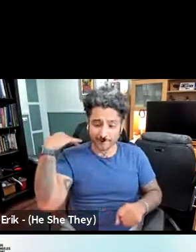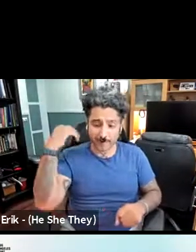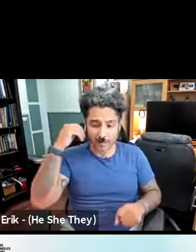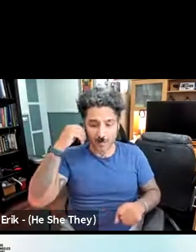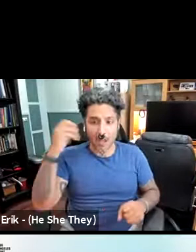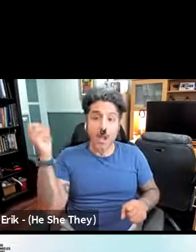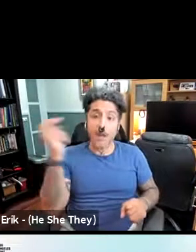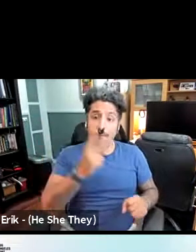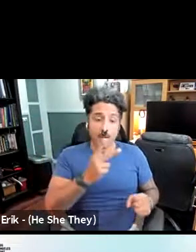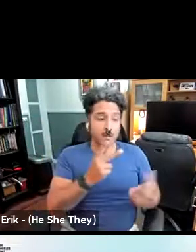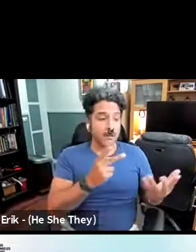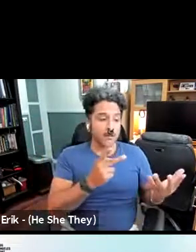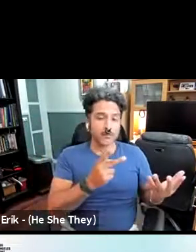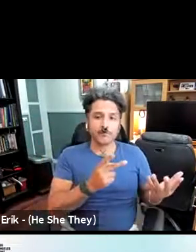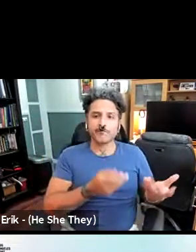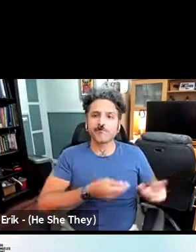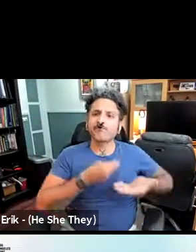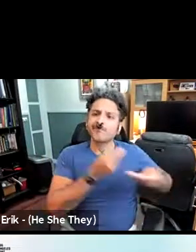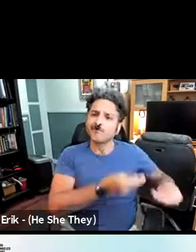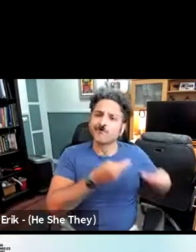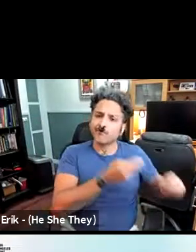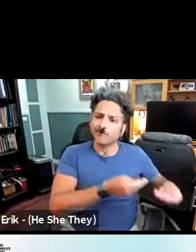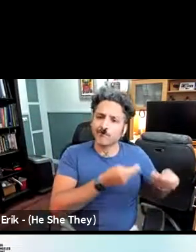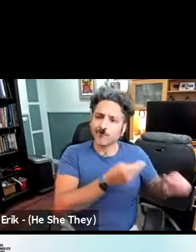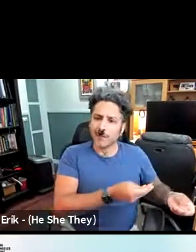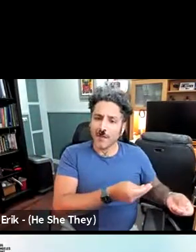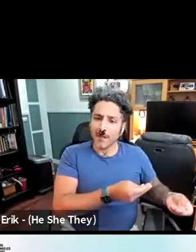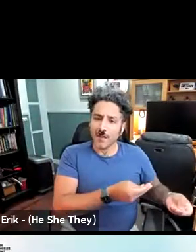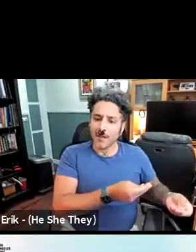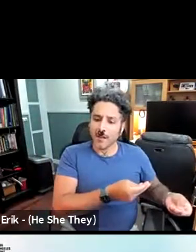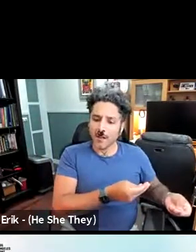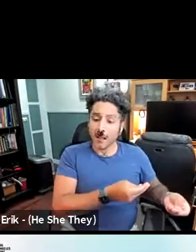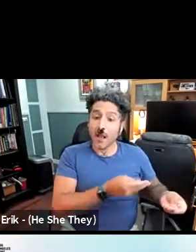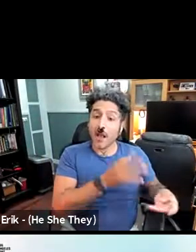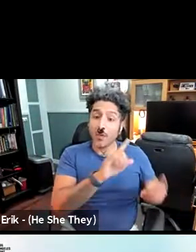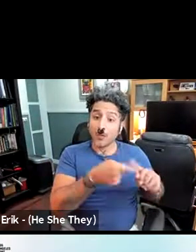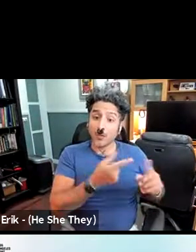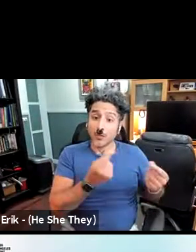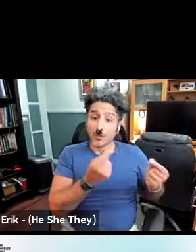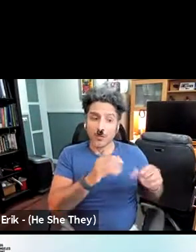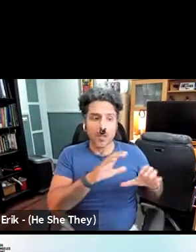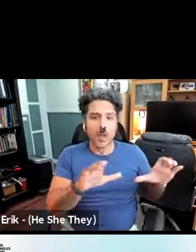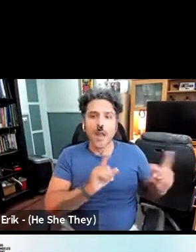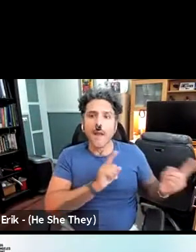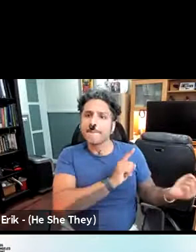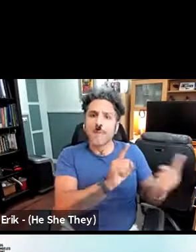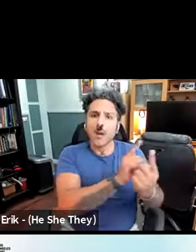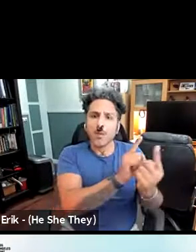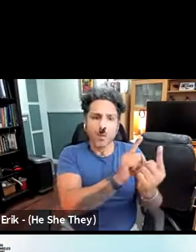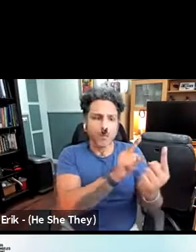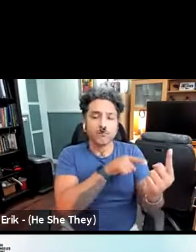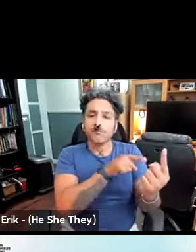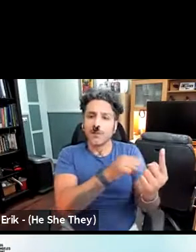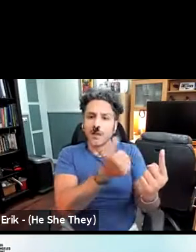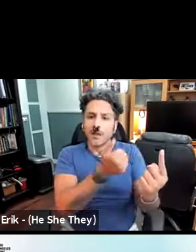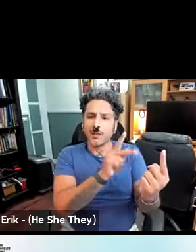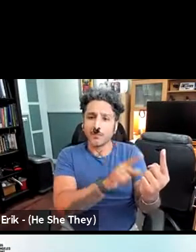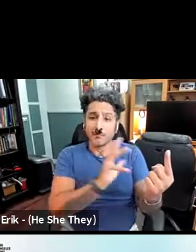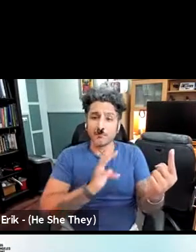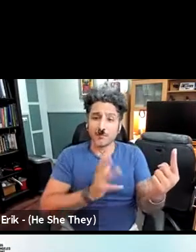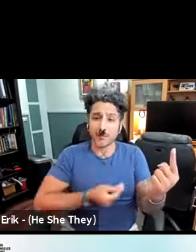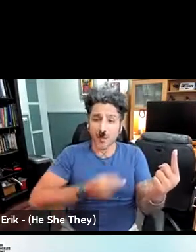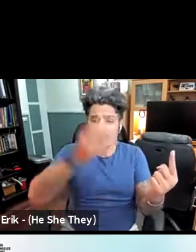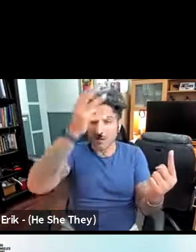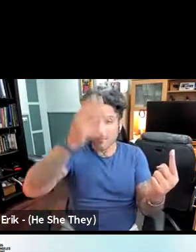started giving back just because it gave to me. And in that, I was able to meet another transmasculine